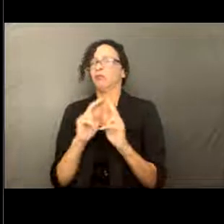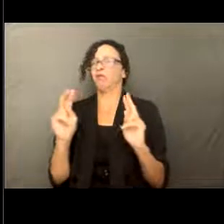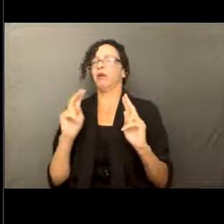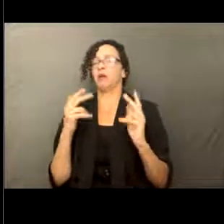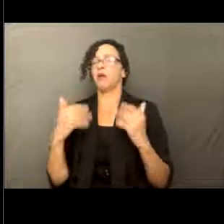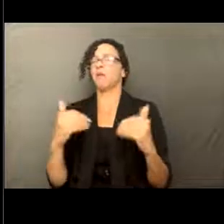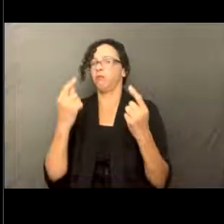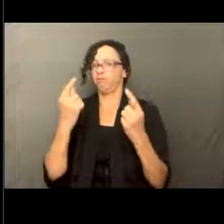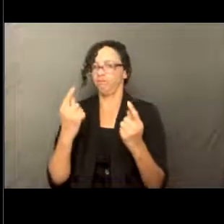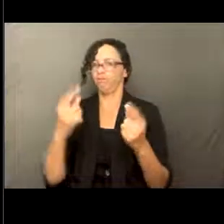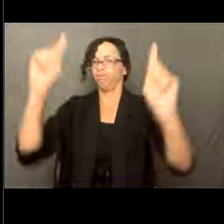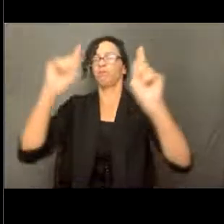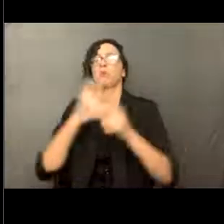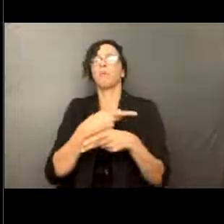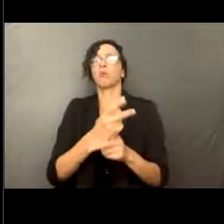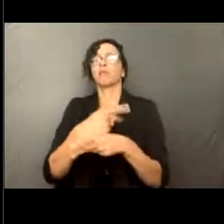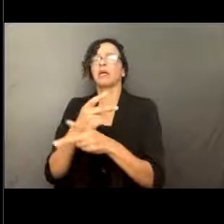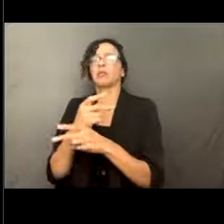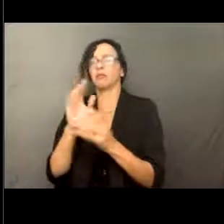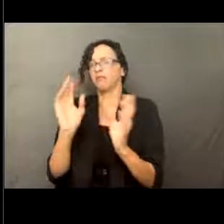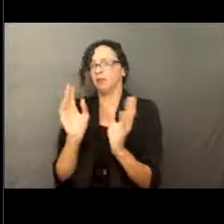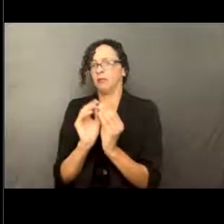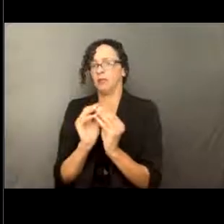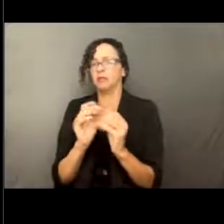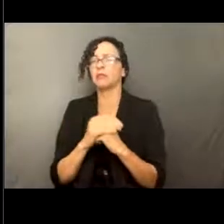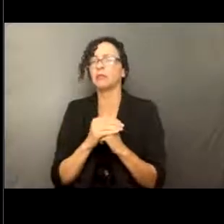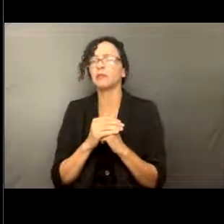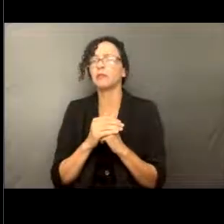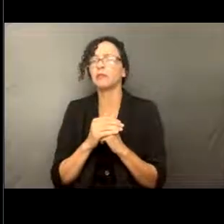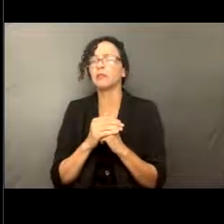challenged the team there to identify the top